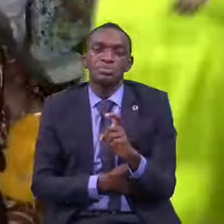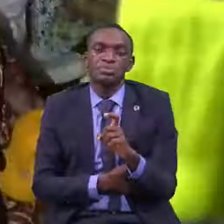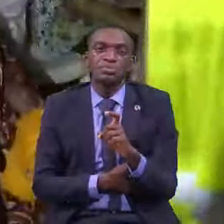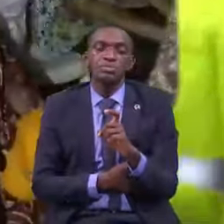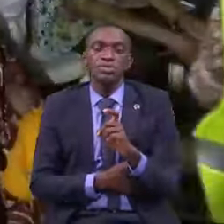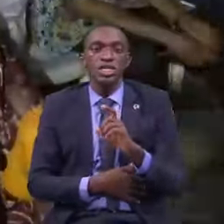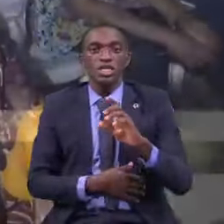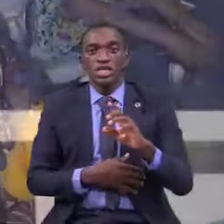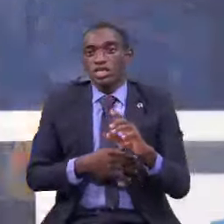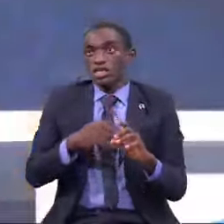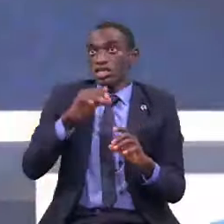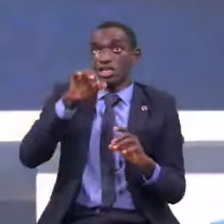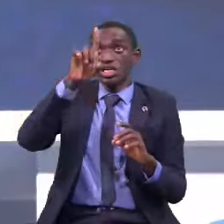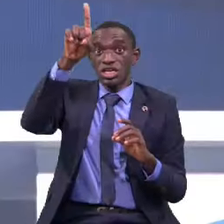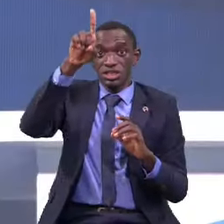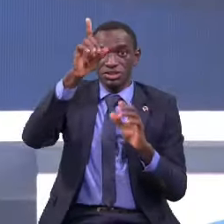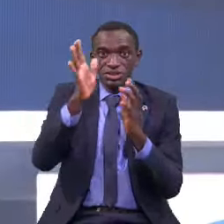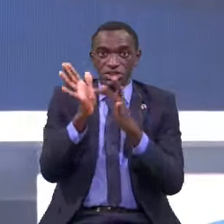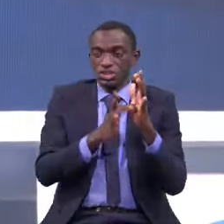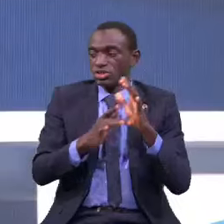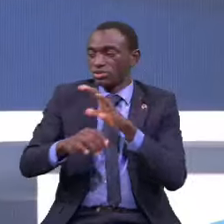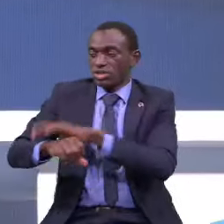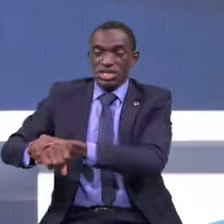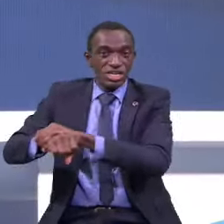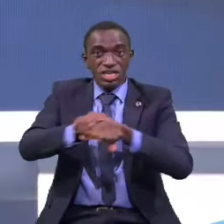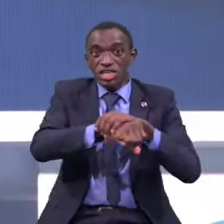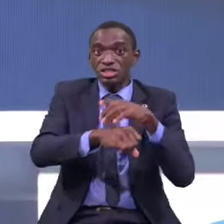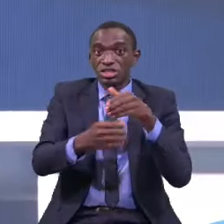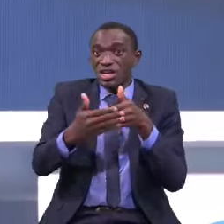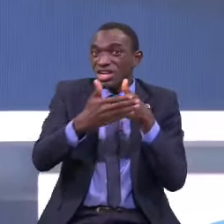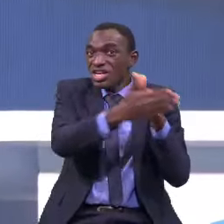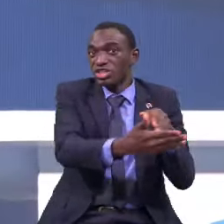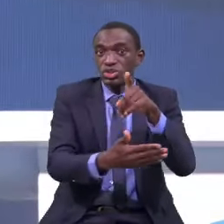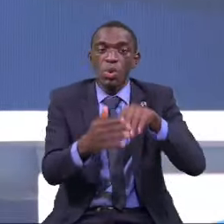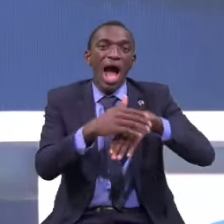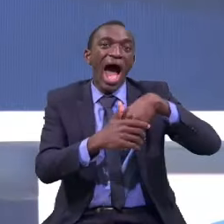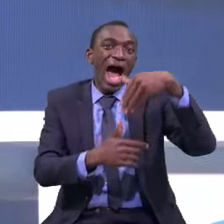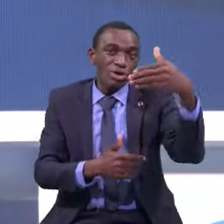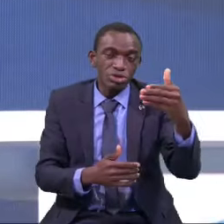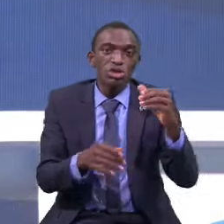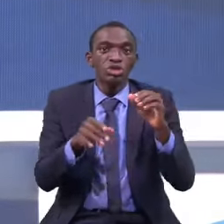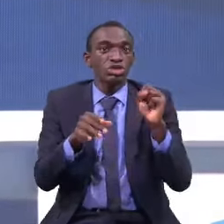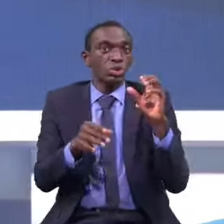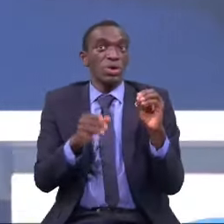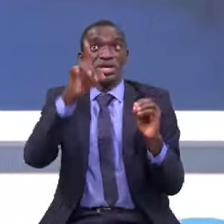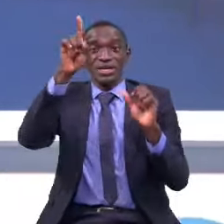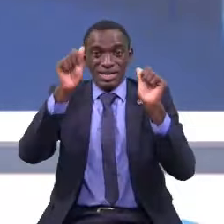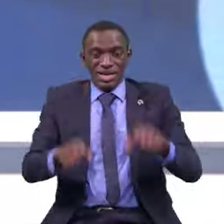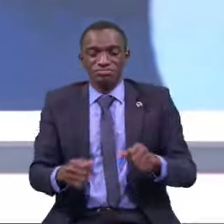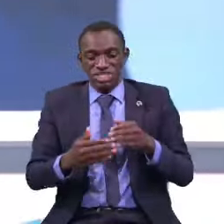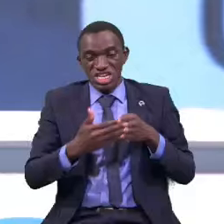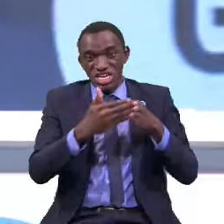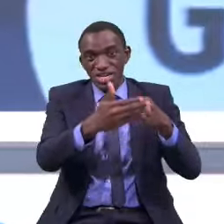He leads you out so he can lead you in. Look at